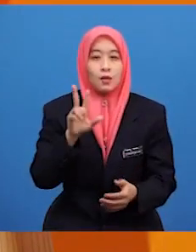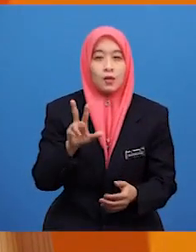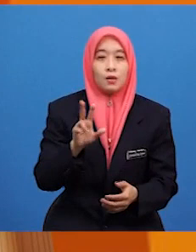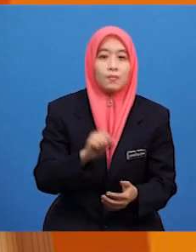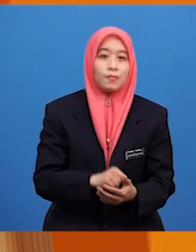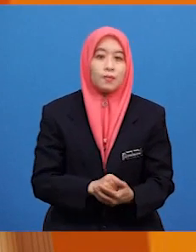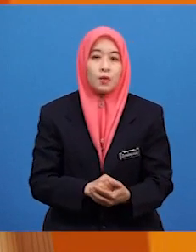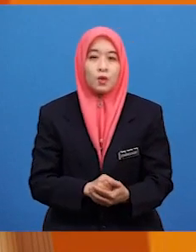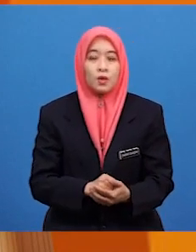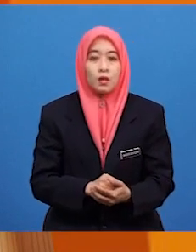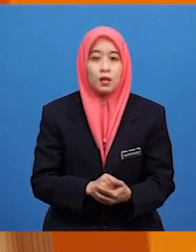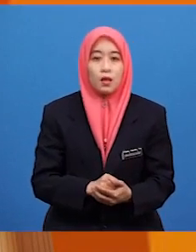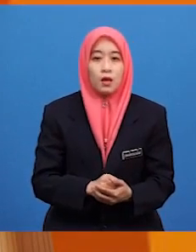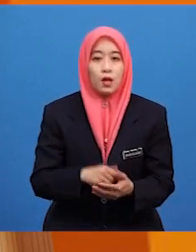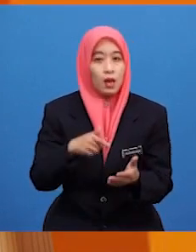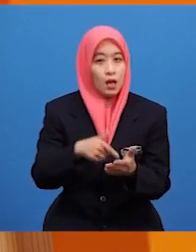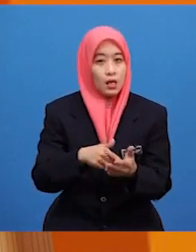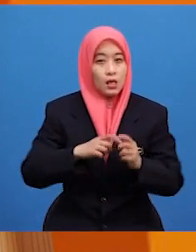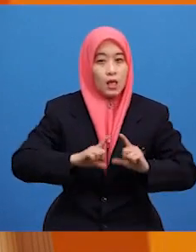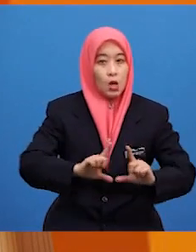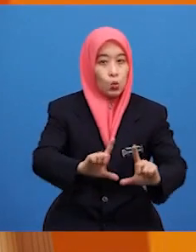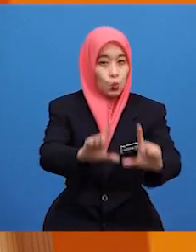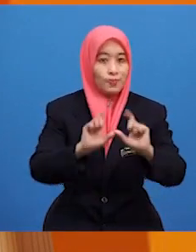faster. Alright, so now let's get ready.